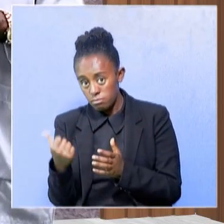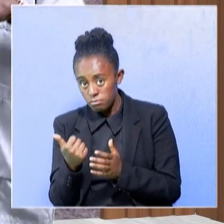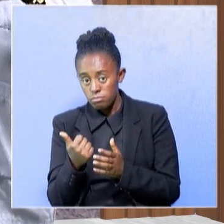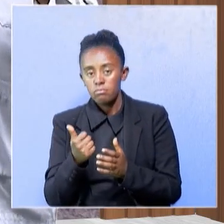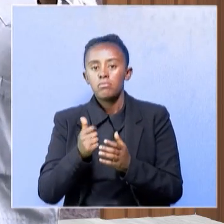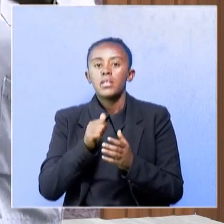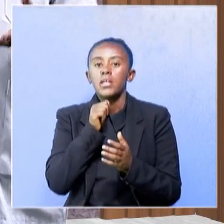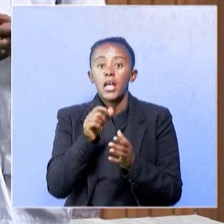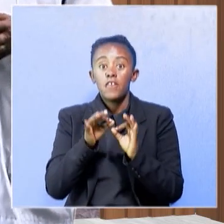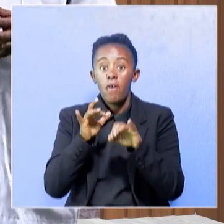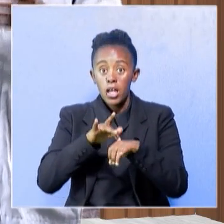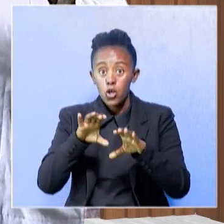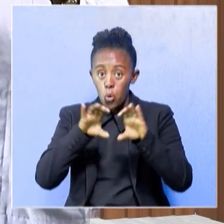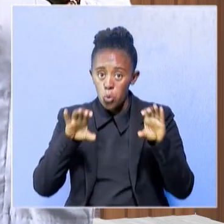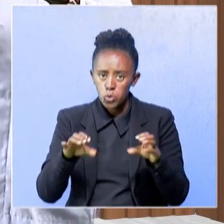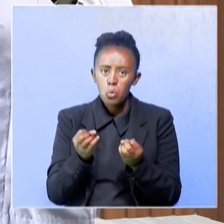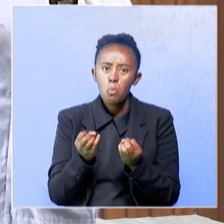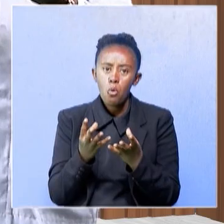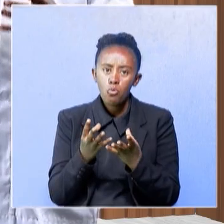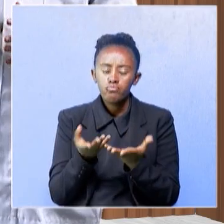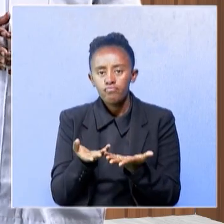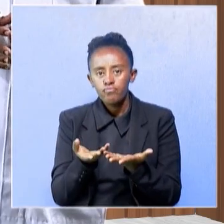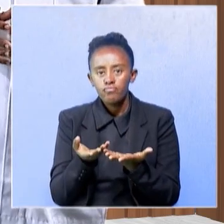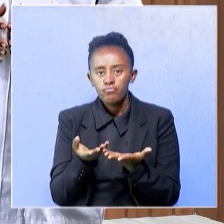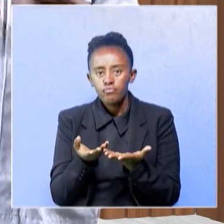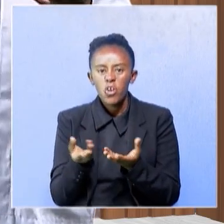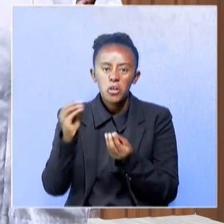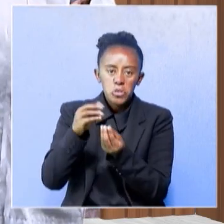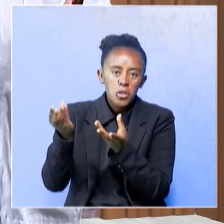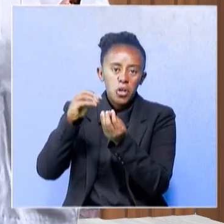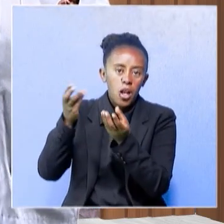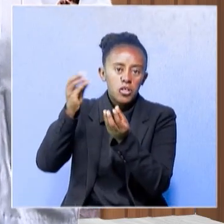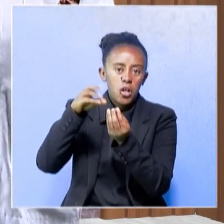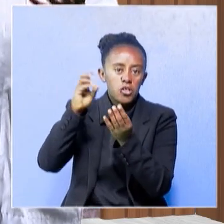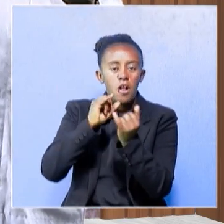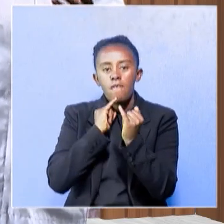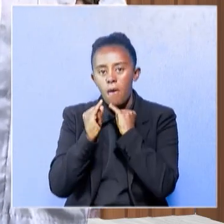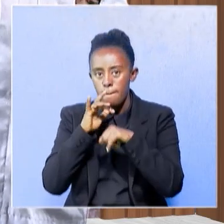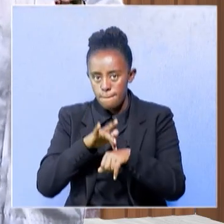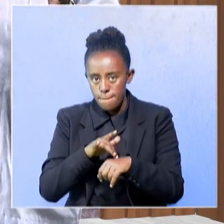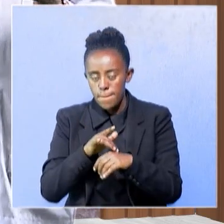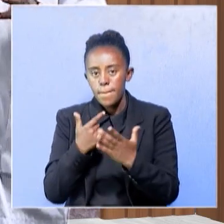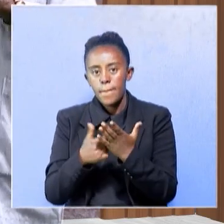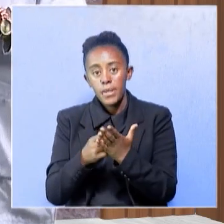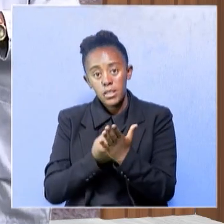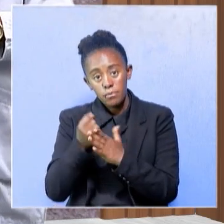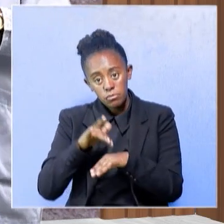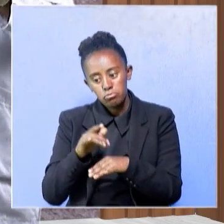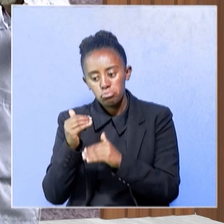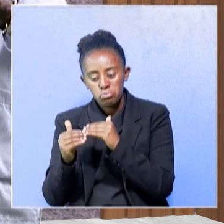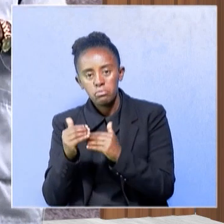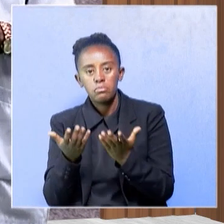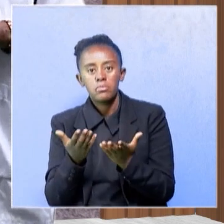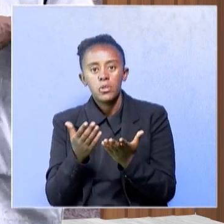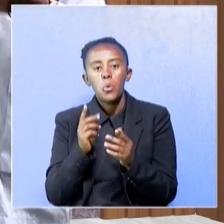the case of non-defining relative clause, we more of give more emphasis to the additional information. Beside the subject does something,